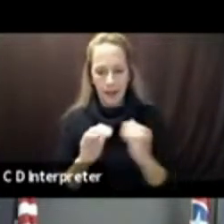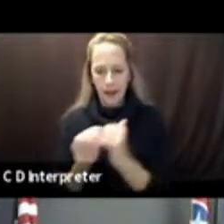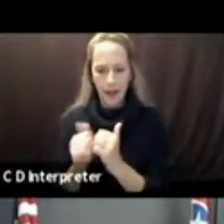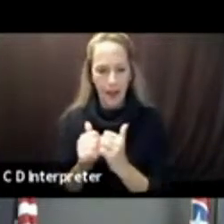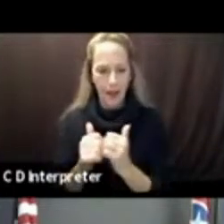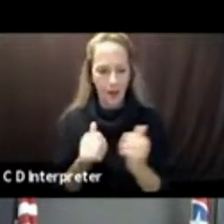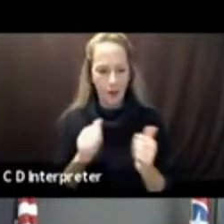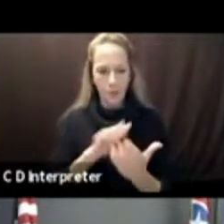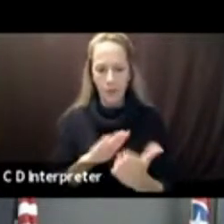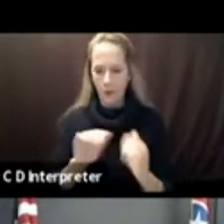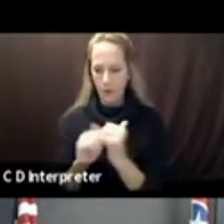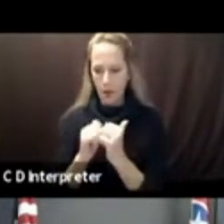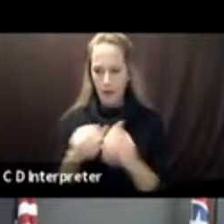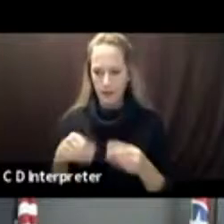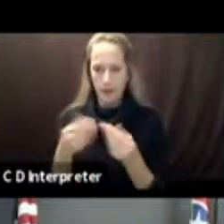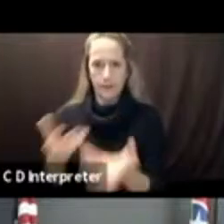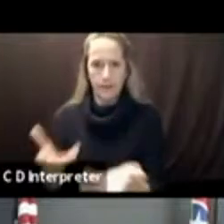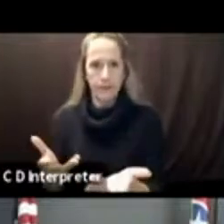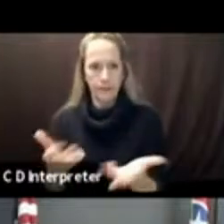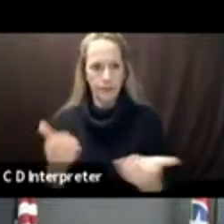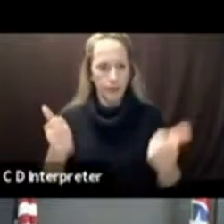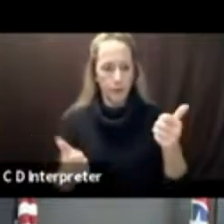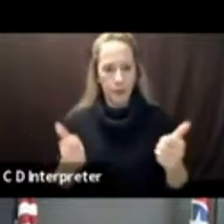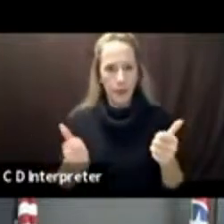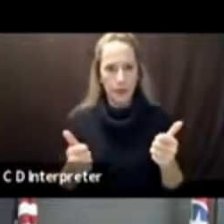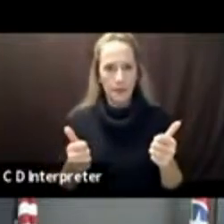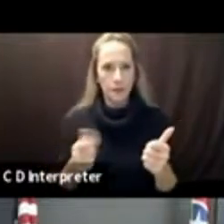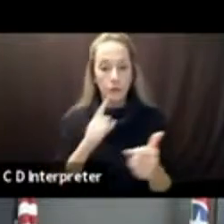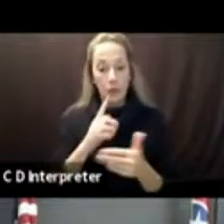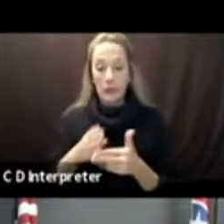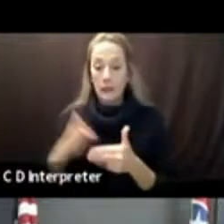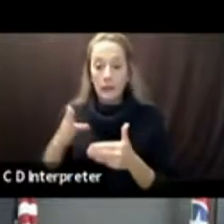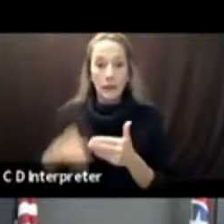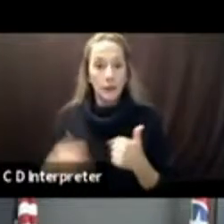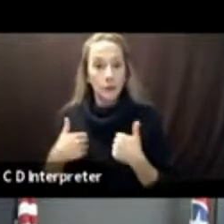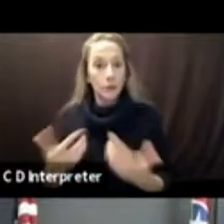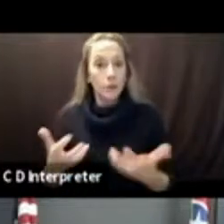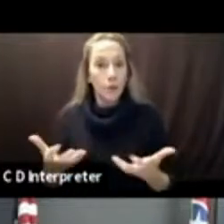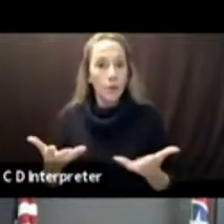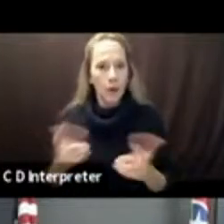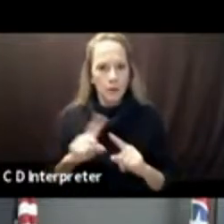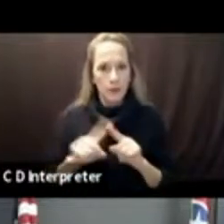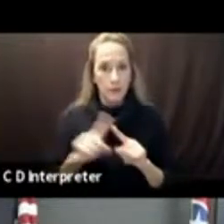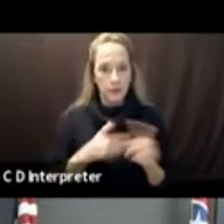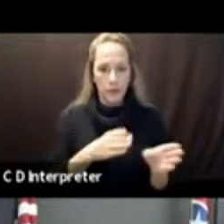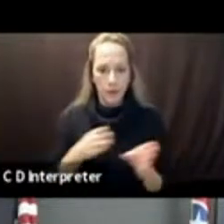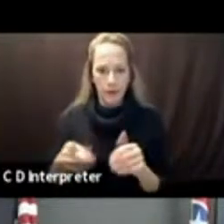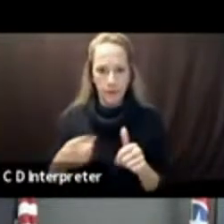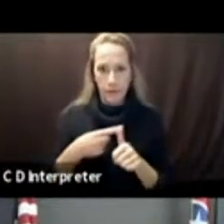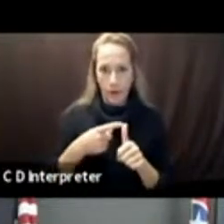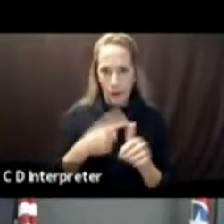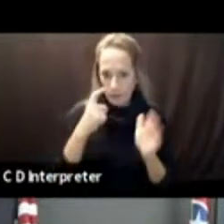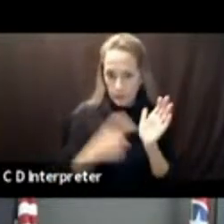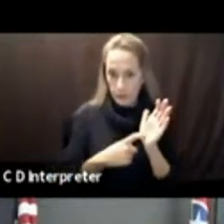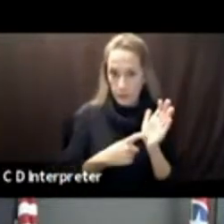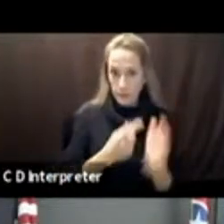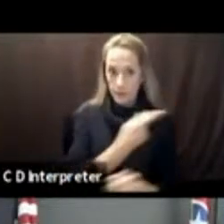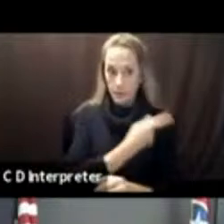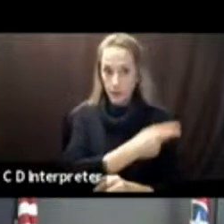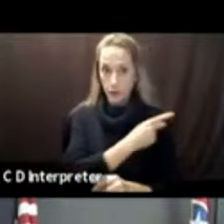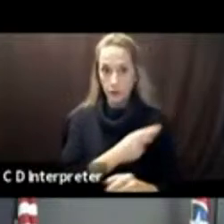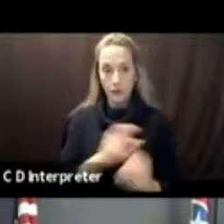approaches, but very kind of similar end result is ways to identify those patients from a